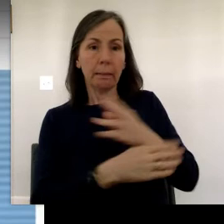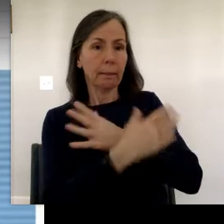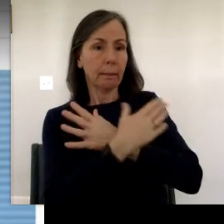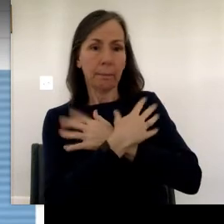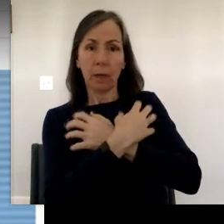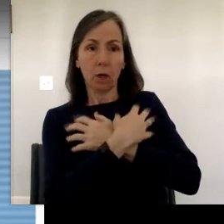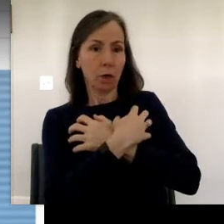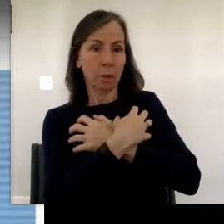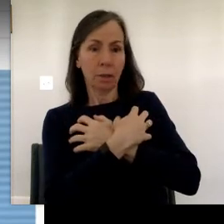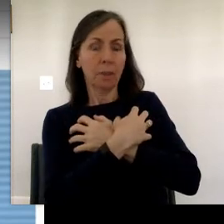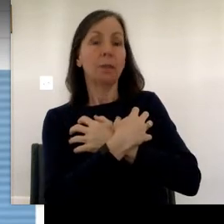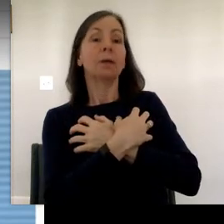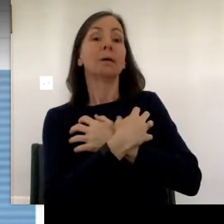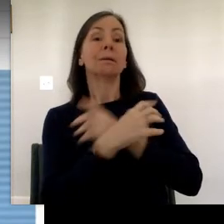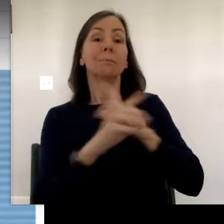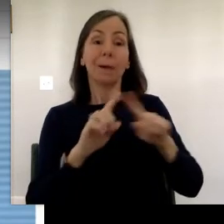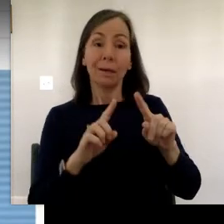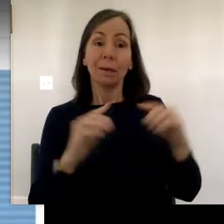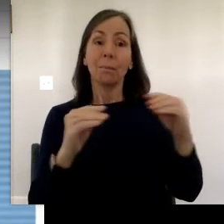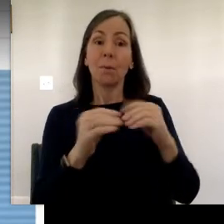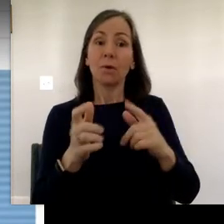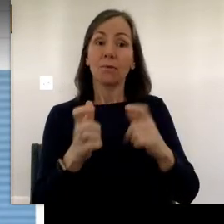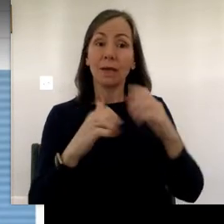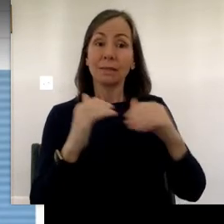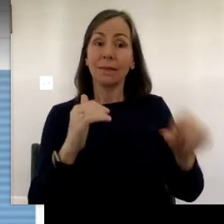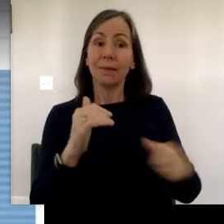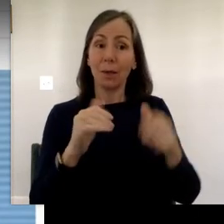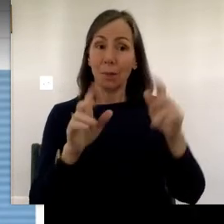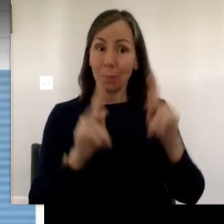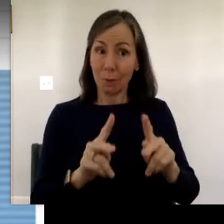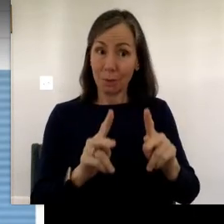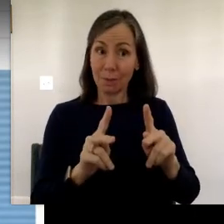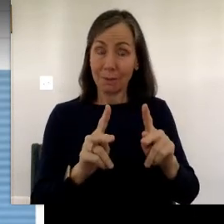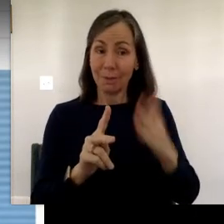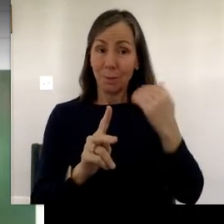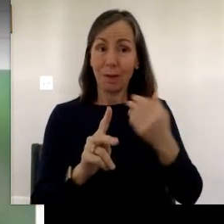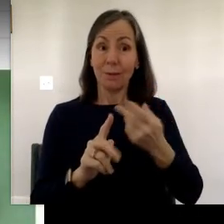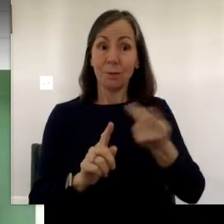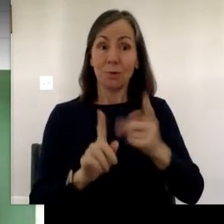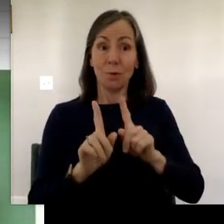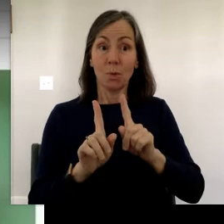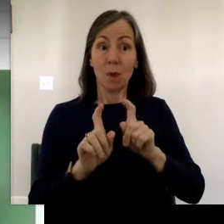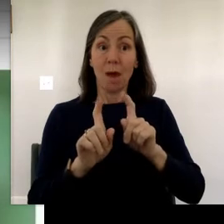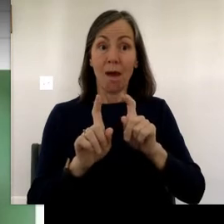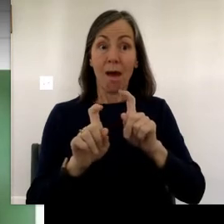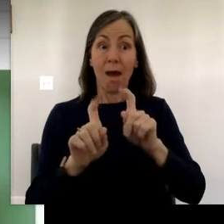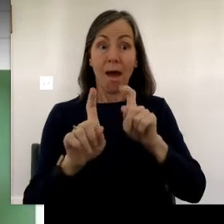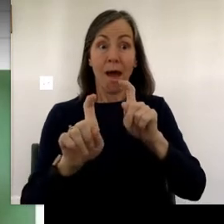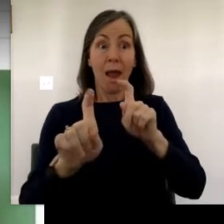to be faster than the other person because the bear eats them and you get away.